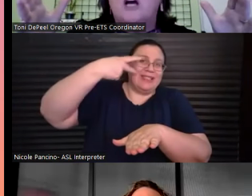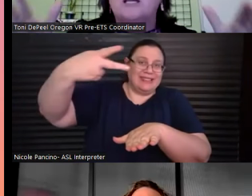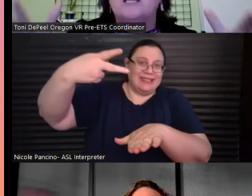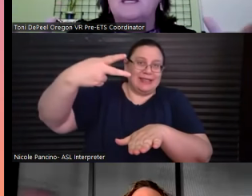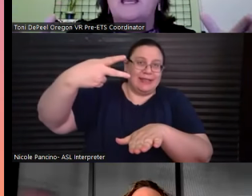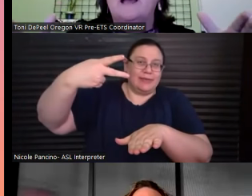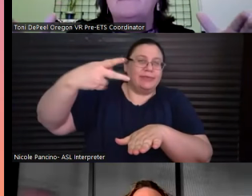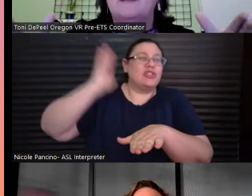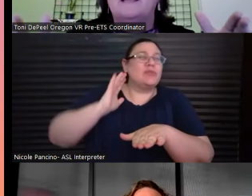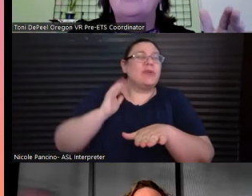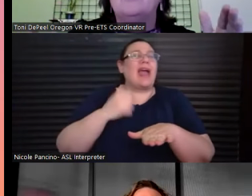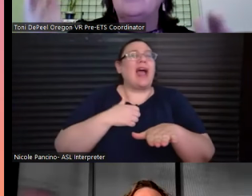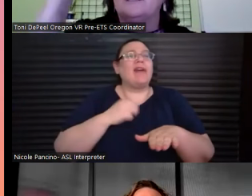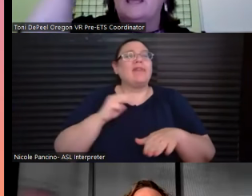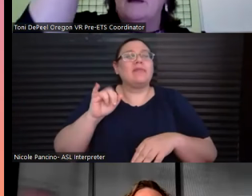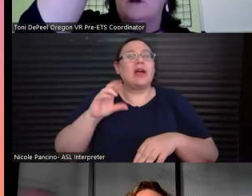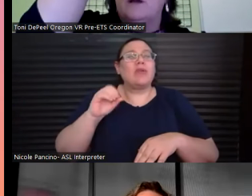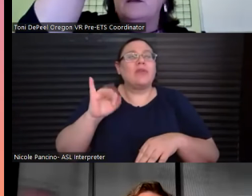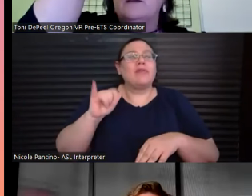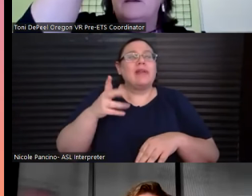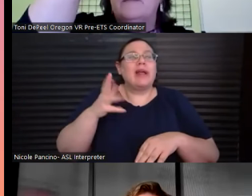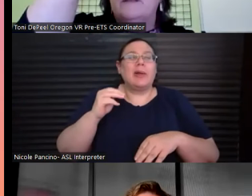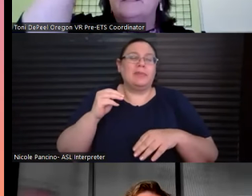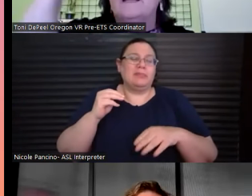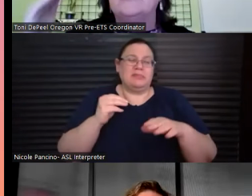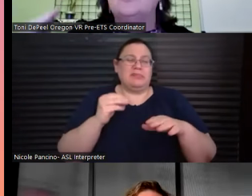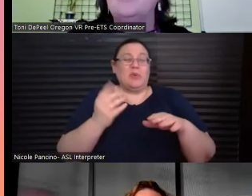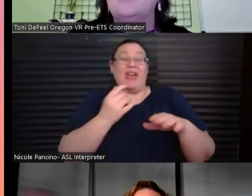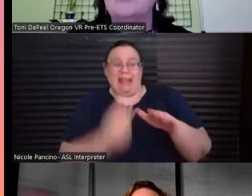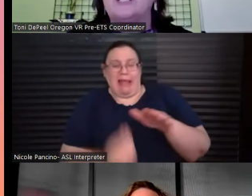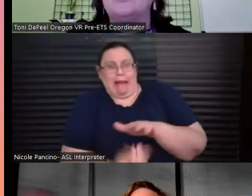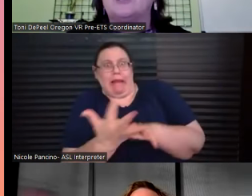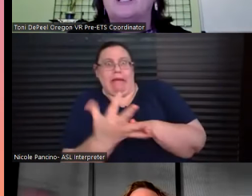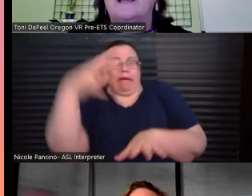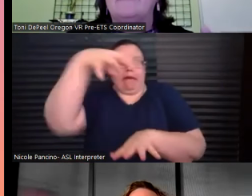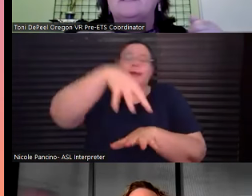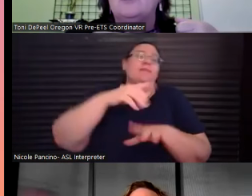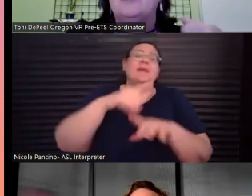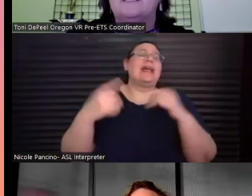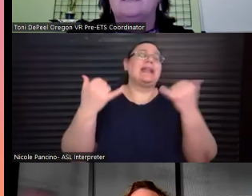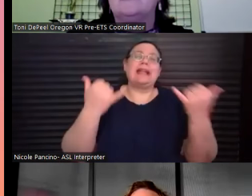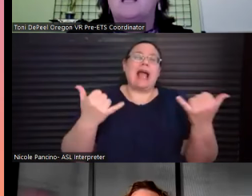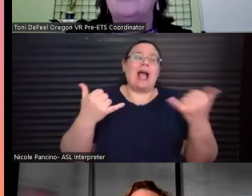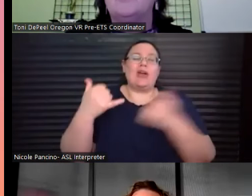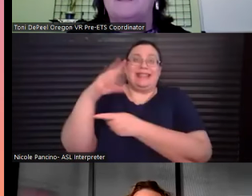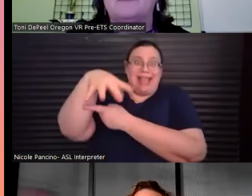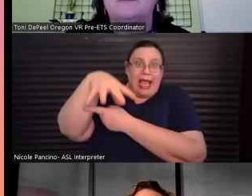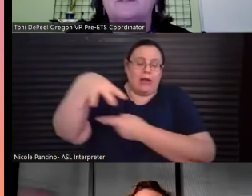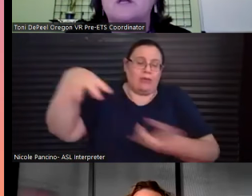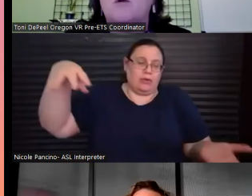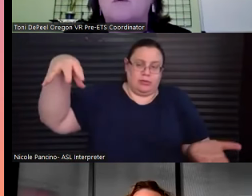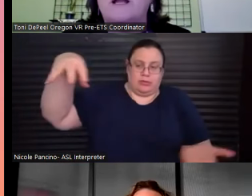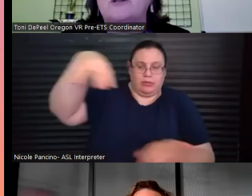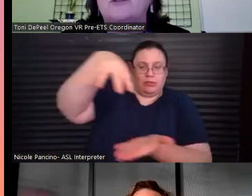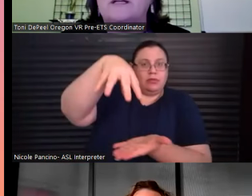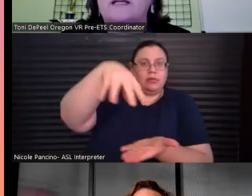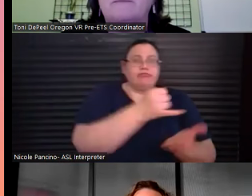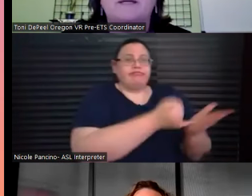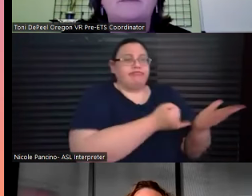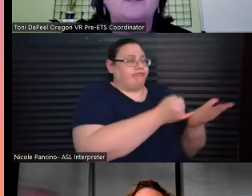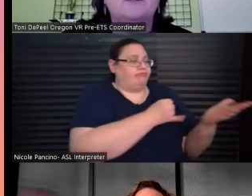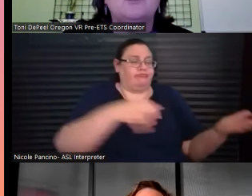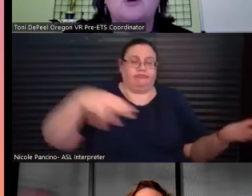a document cam, and it's just a camera that's connected to a projector, and the students can slide their papers right under